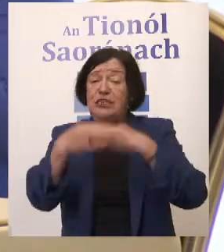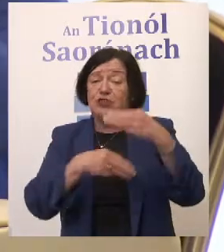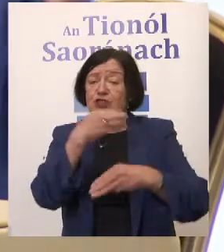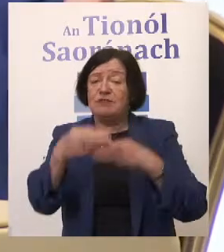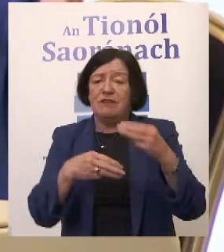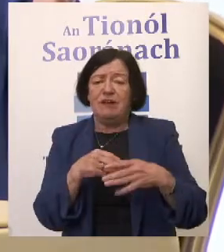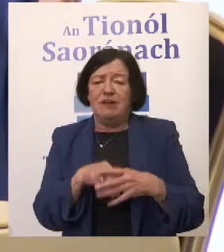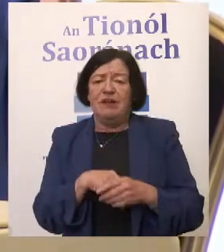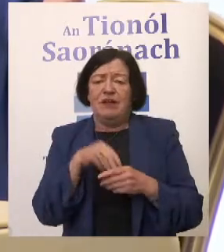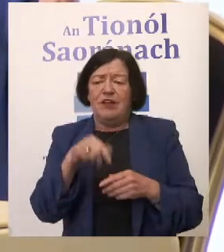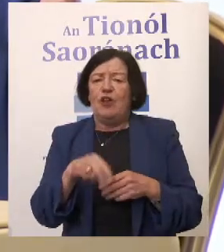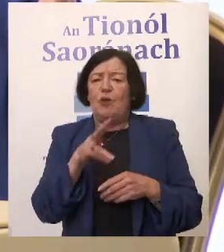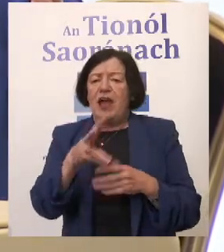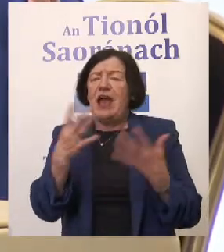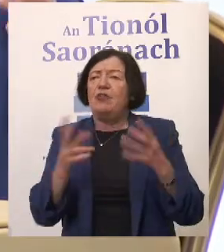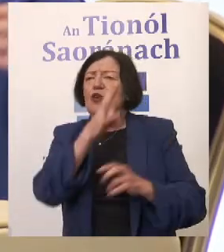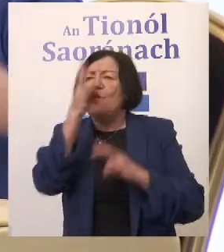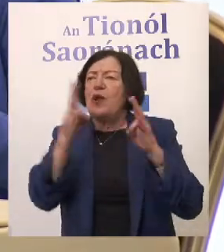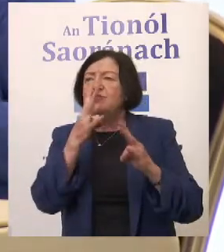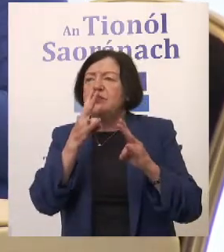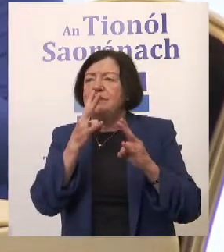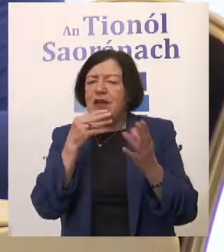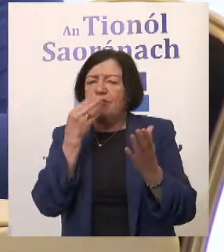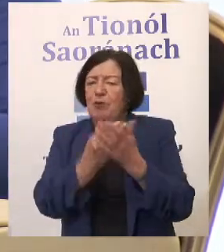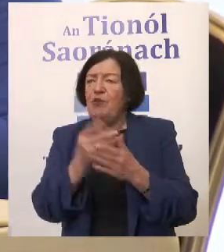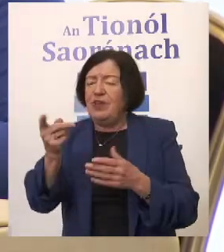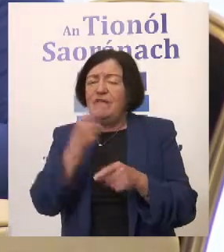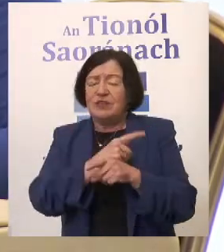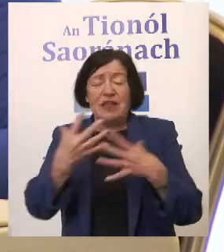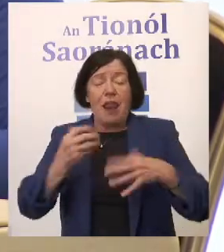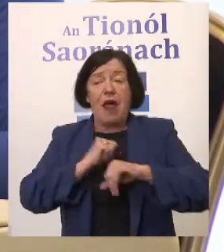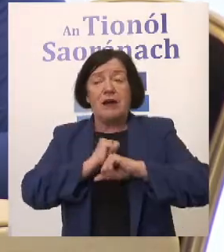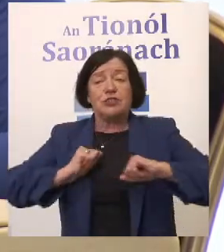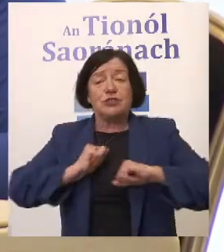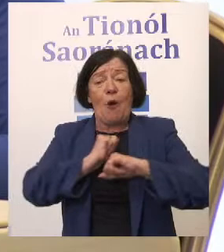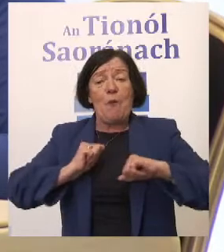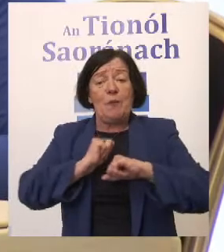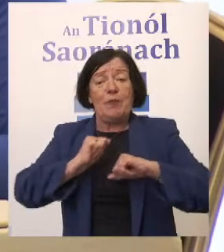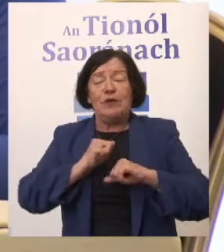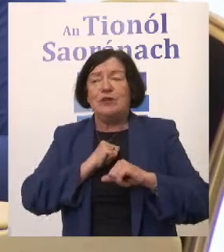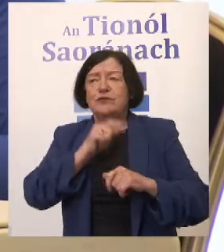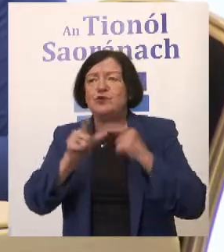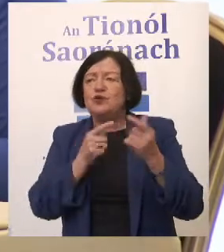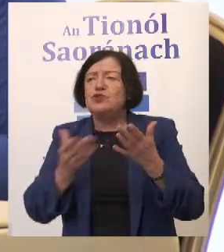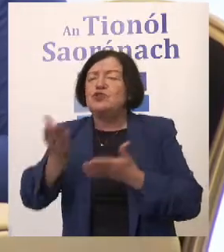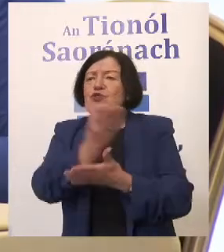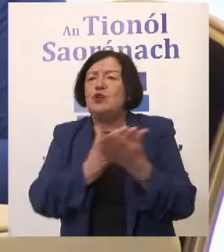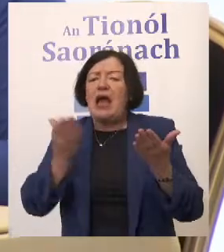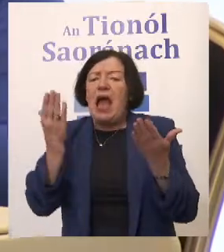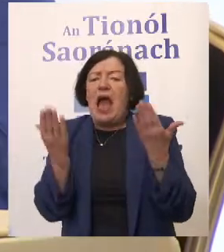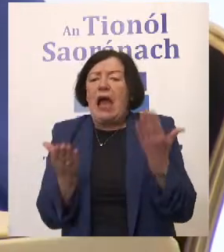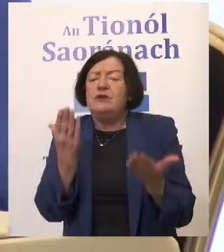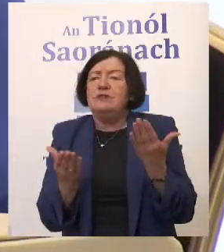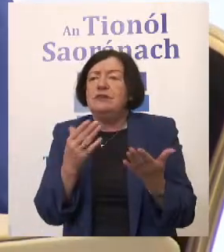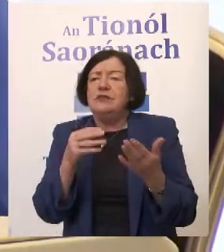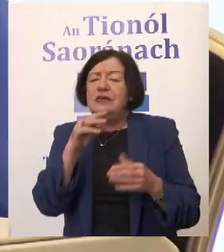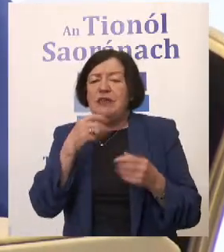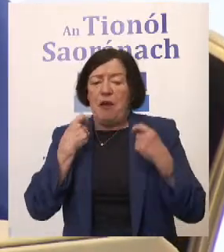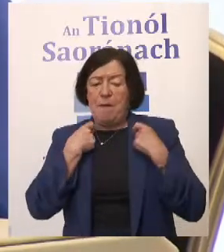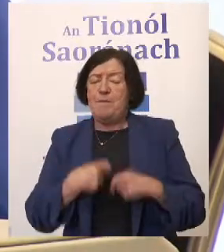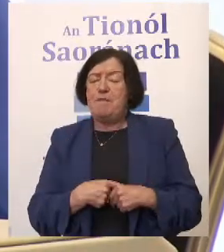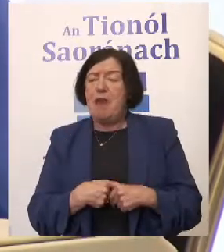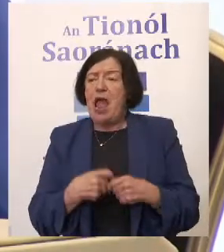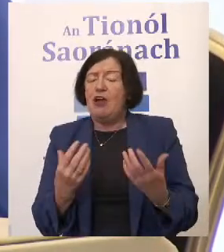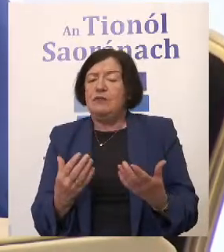there's certainly the way the question is framed to you, there's a lot of scope for you to talk about how the mayor should